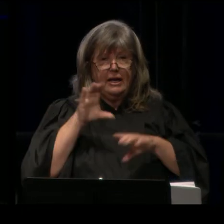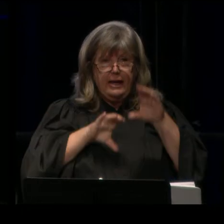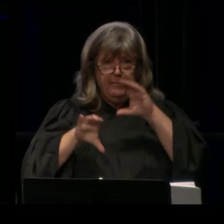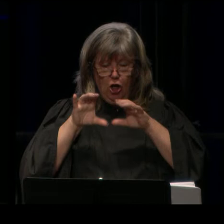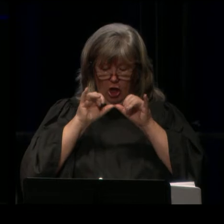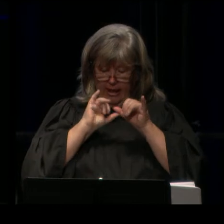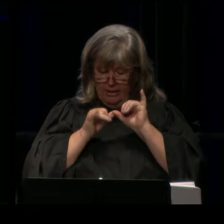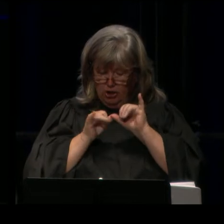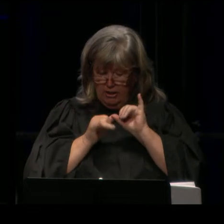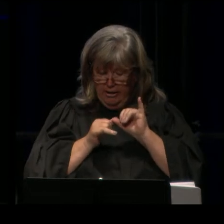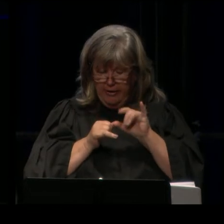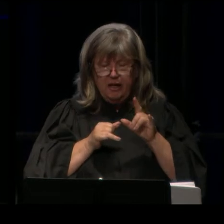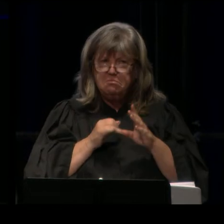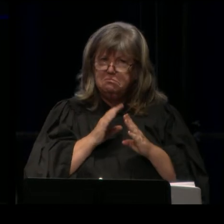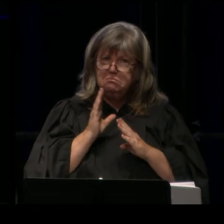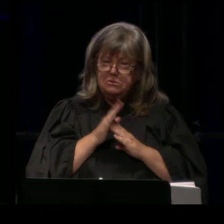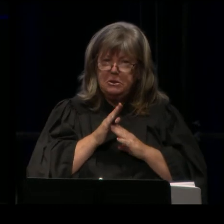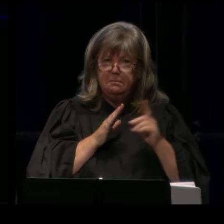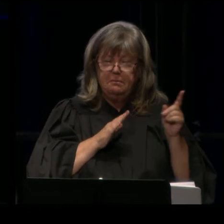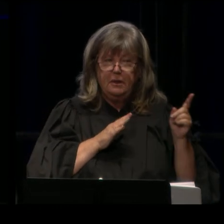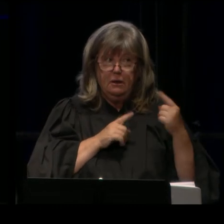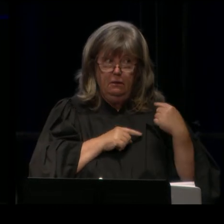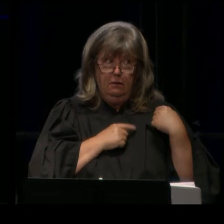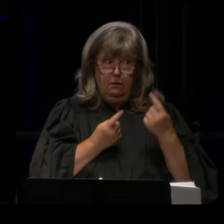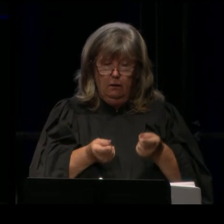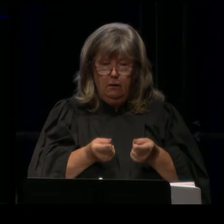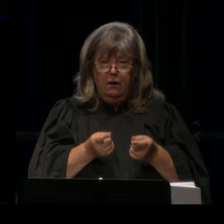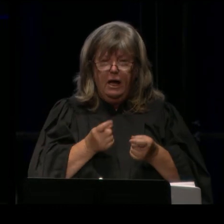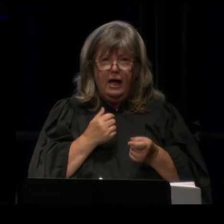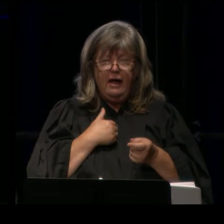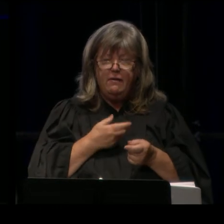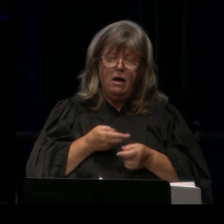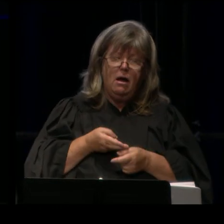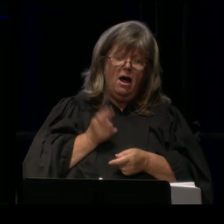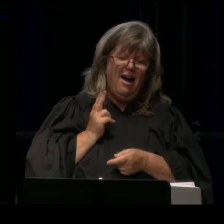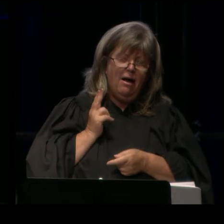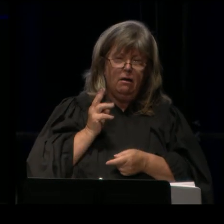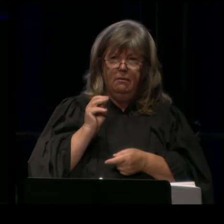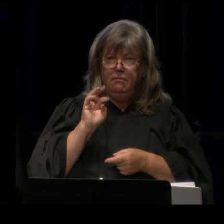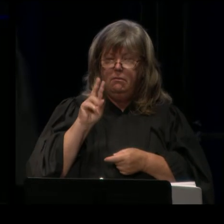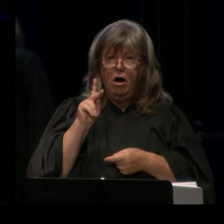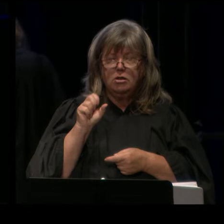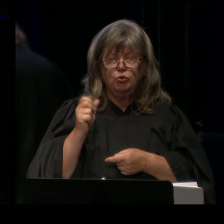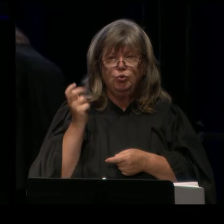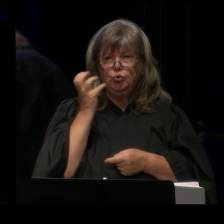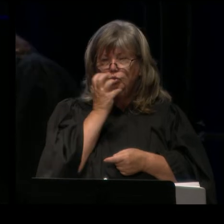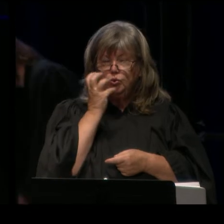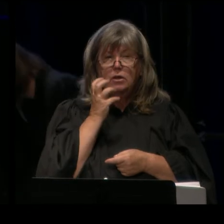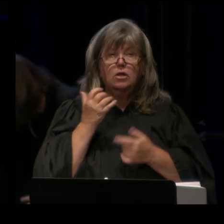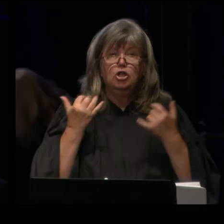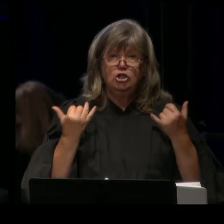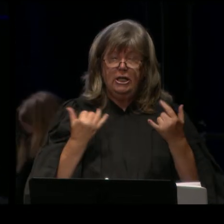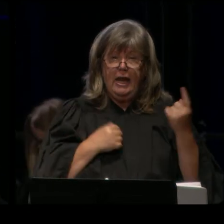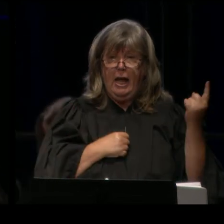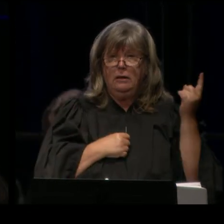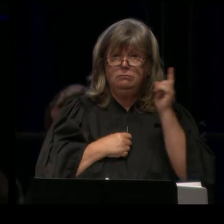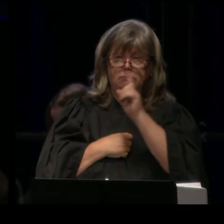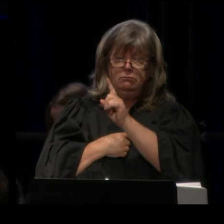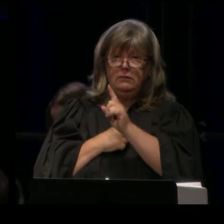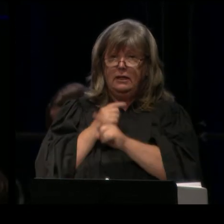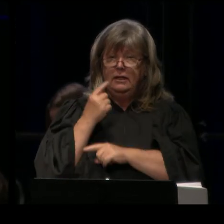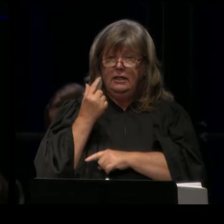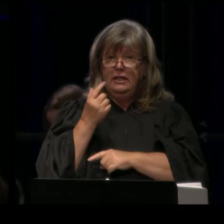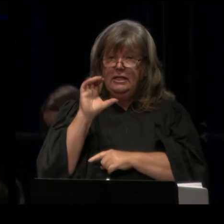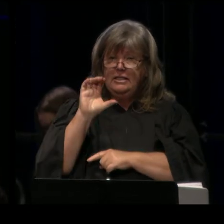the course of his academic journey, Reza has achieved incredible academic results. Today, he crosses the stage with